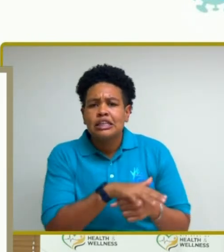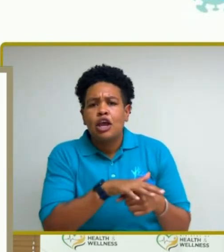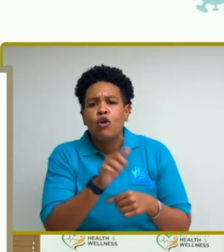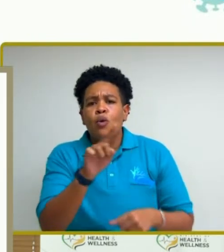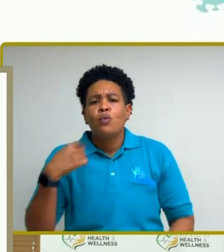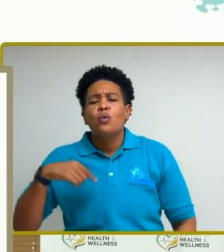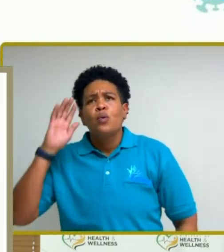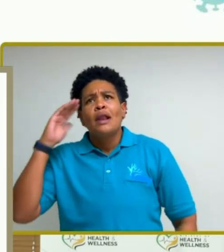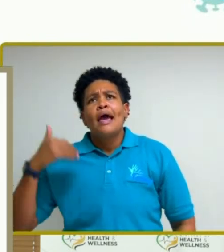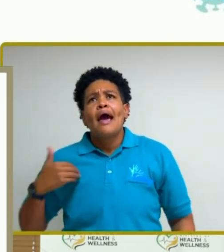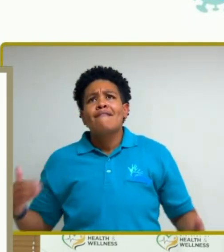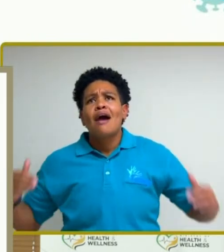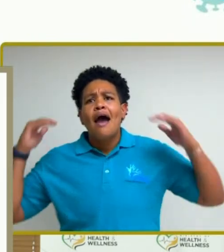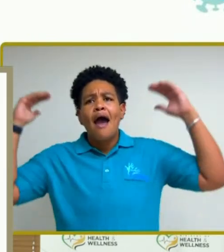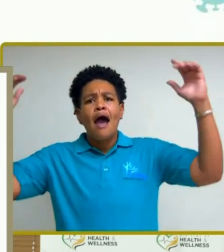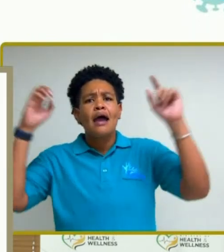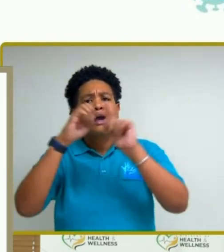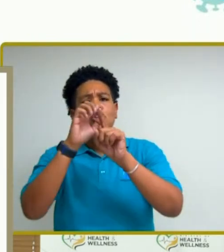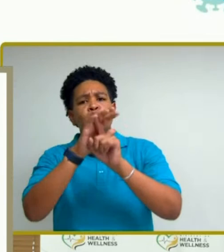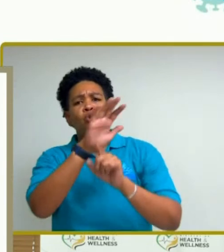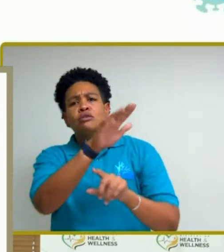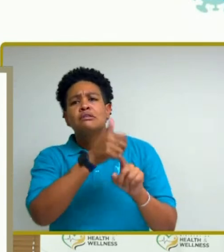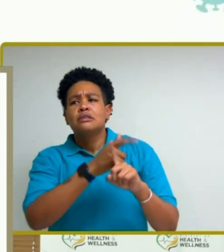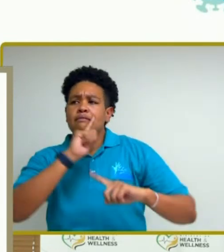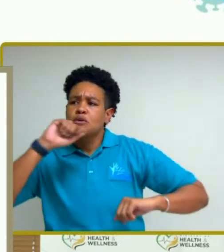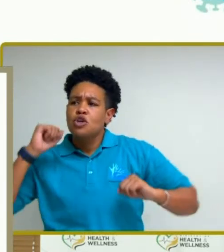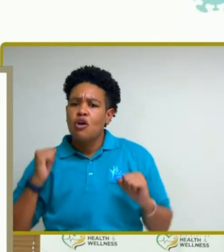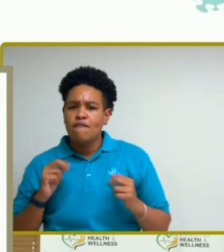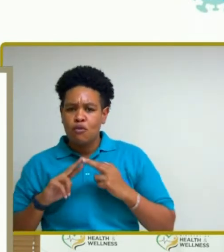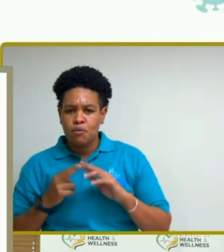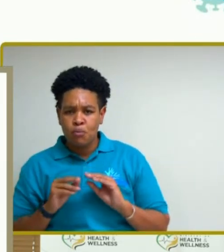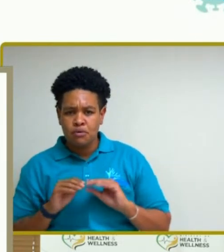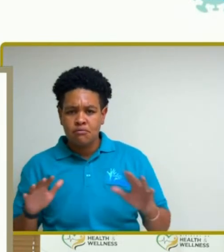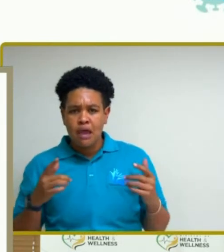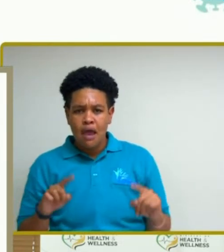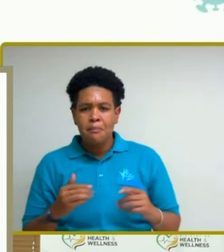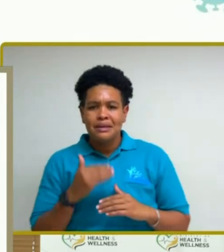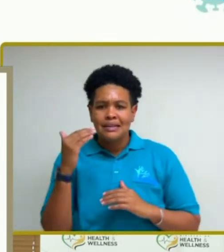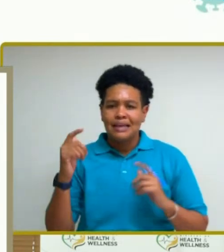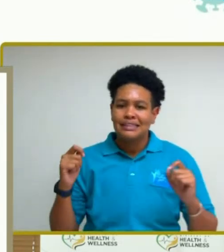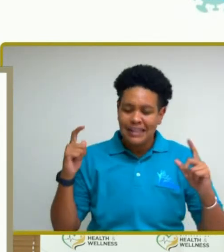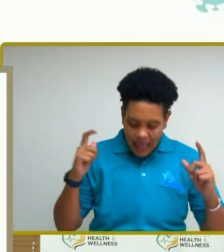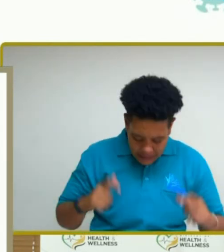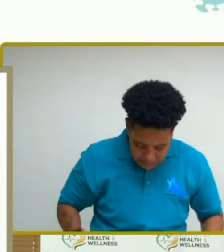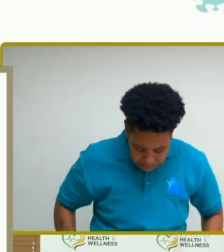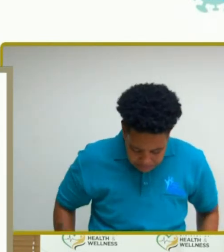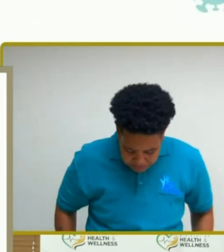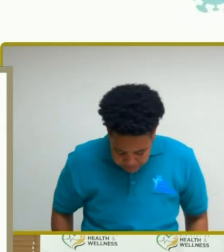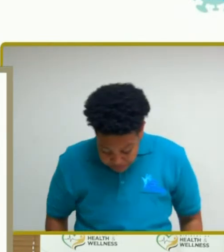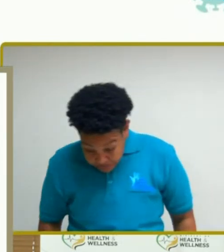we're having a high degree of exposure and confirmed cases. Next slide.